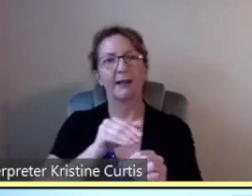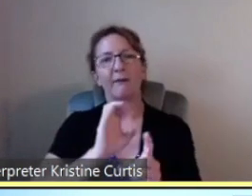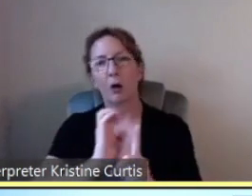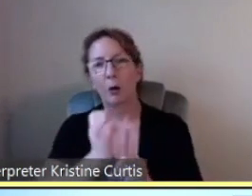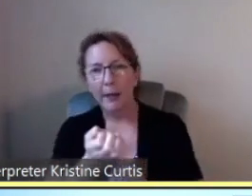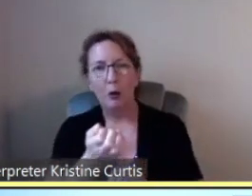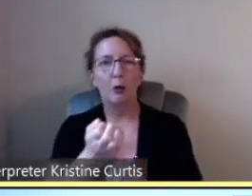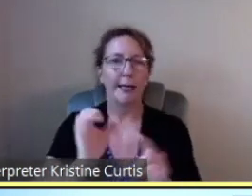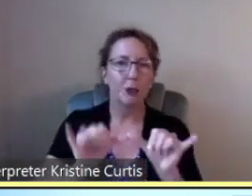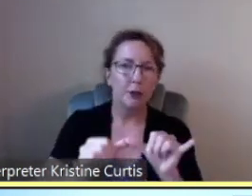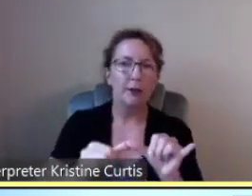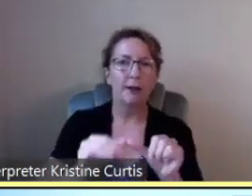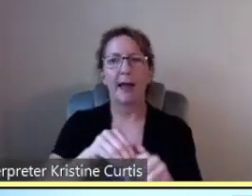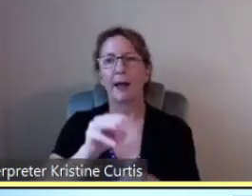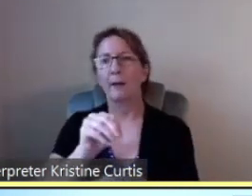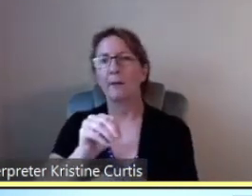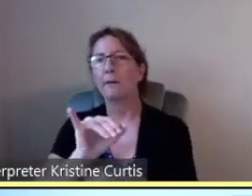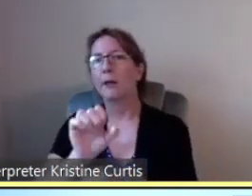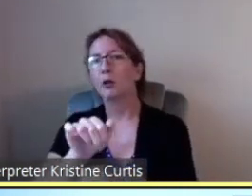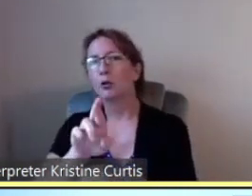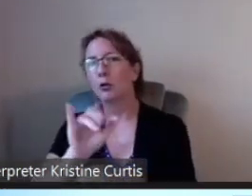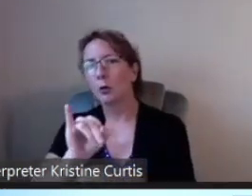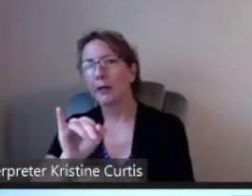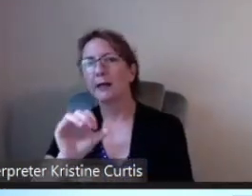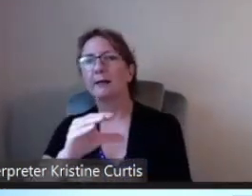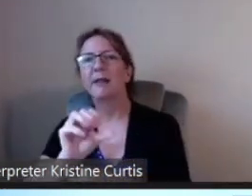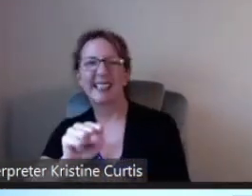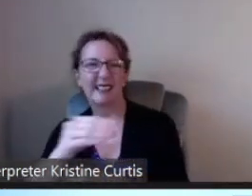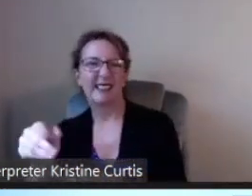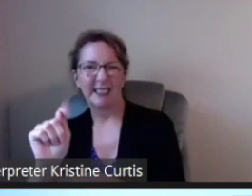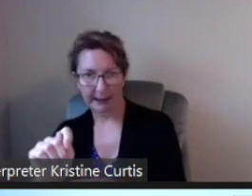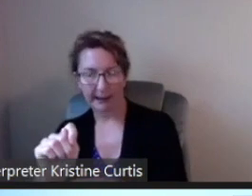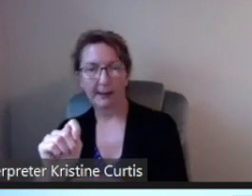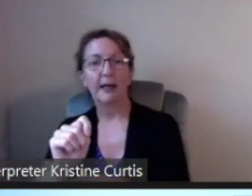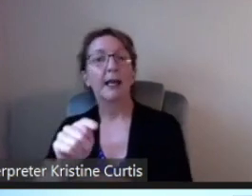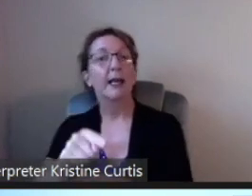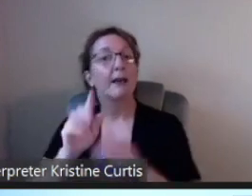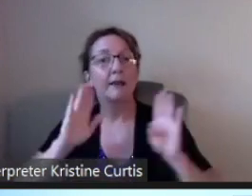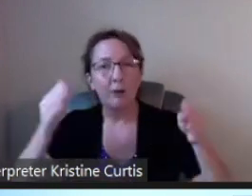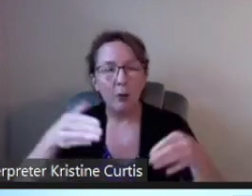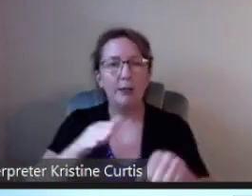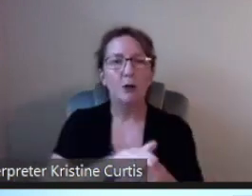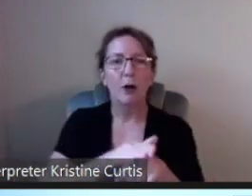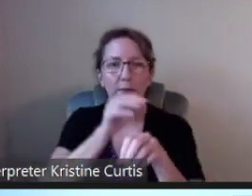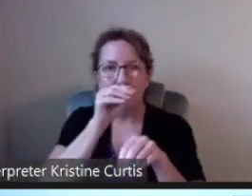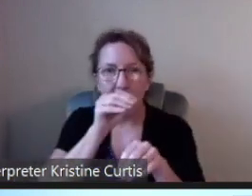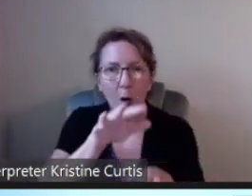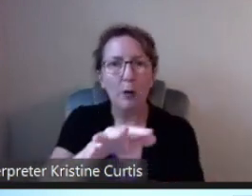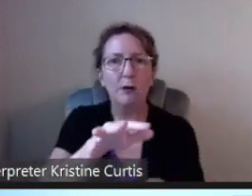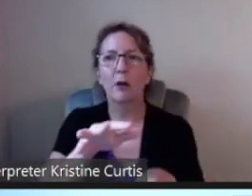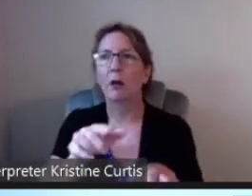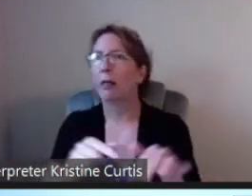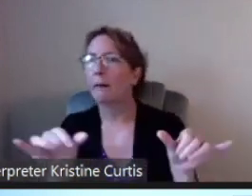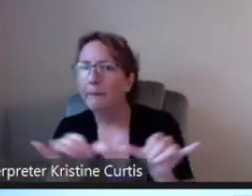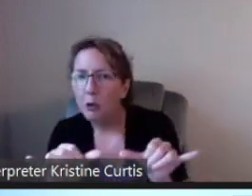Missouri University of Science and Technology. Professor Wang's research focuses on aerosol instrumentation and measurement,